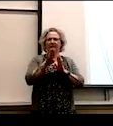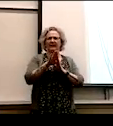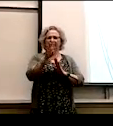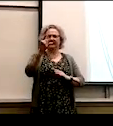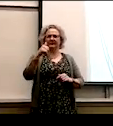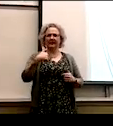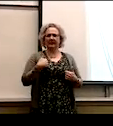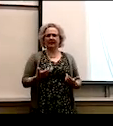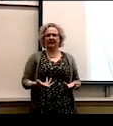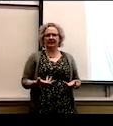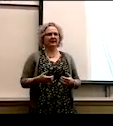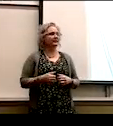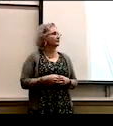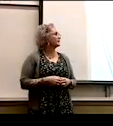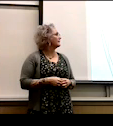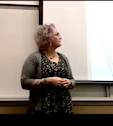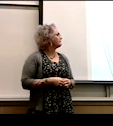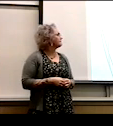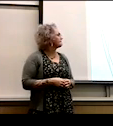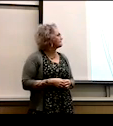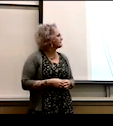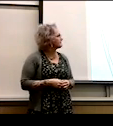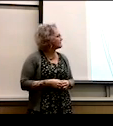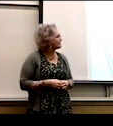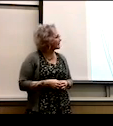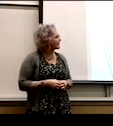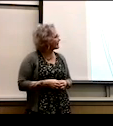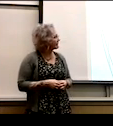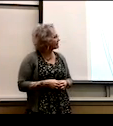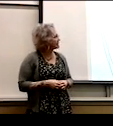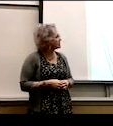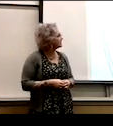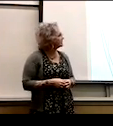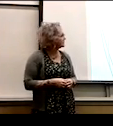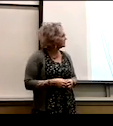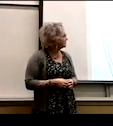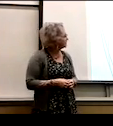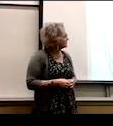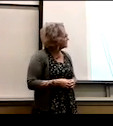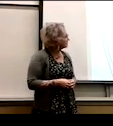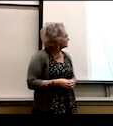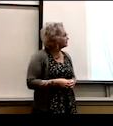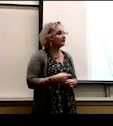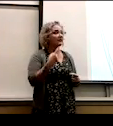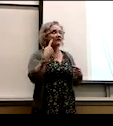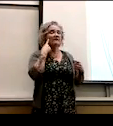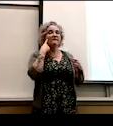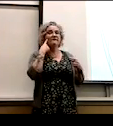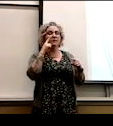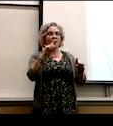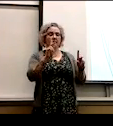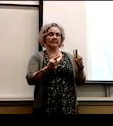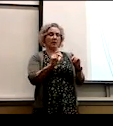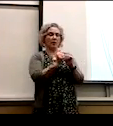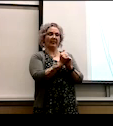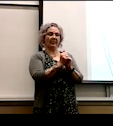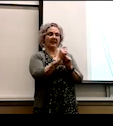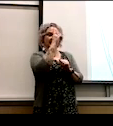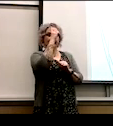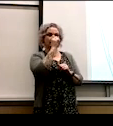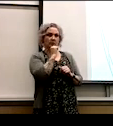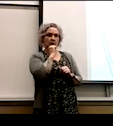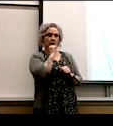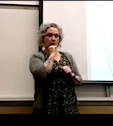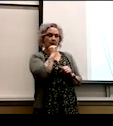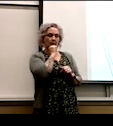So the deposition keeps going, and there's a few other areas that are affected, but the early features with Down syndrome, unlike